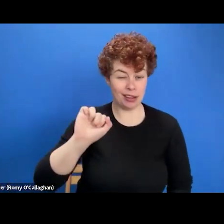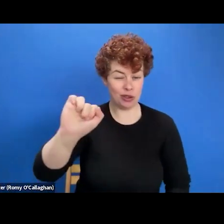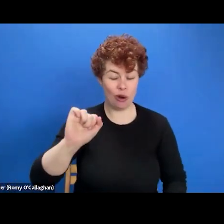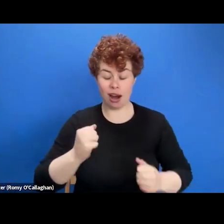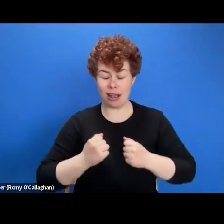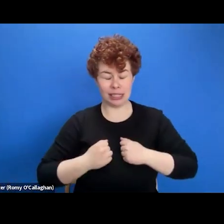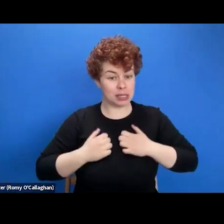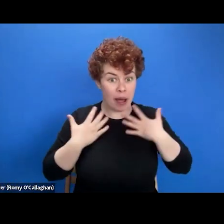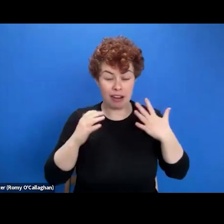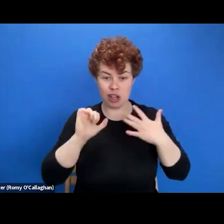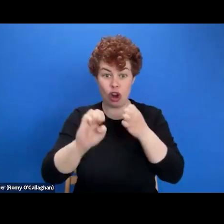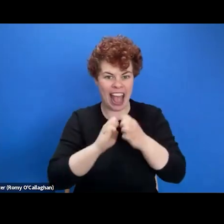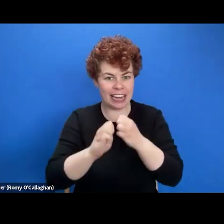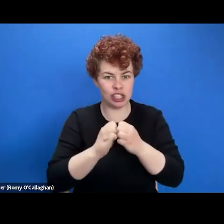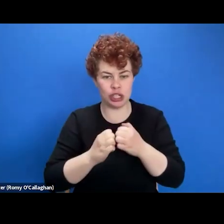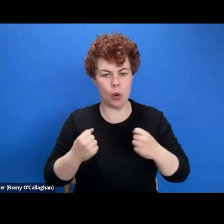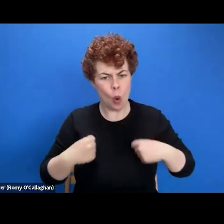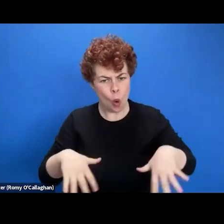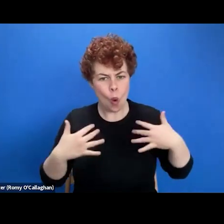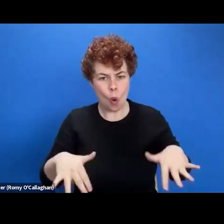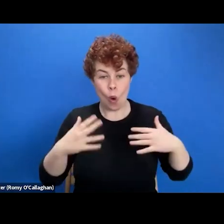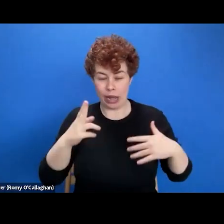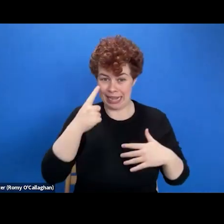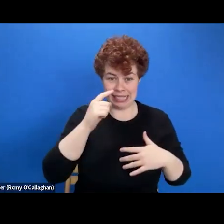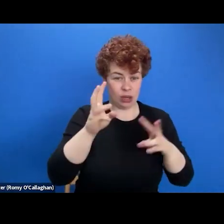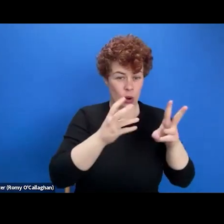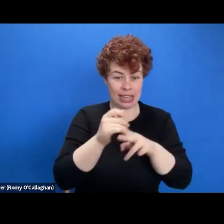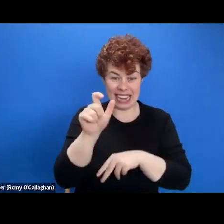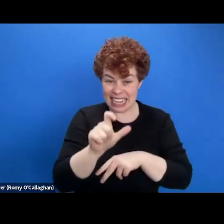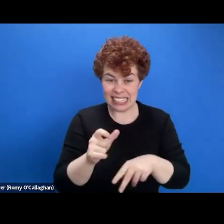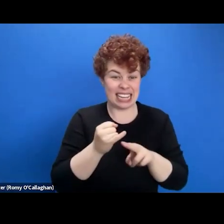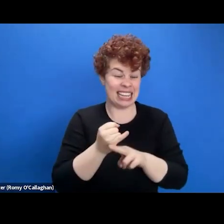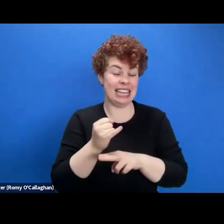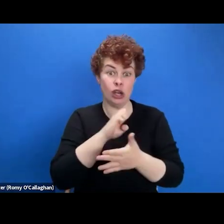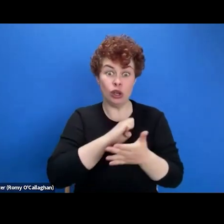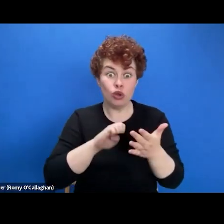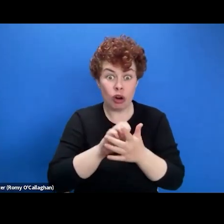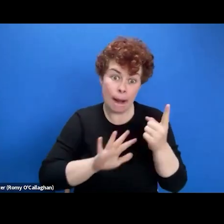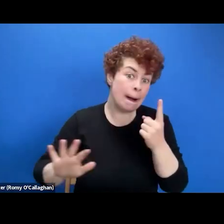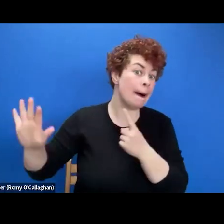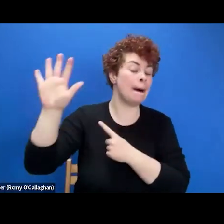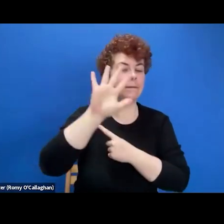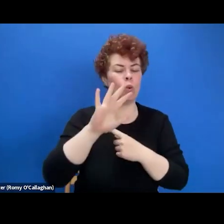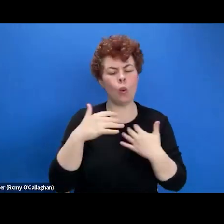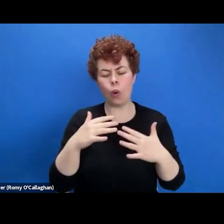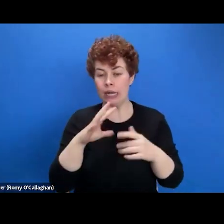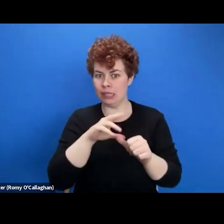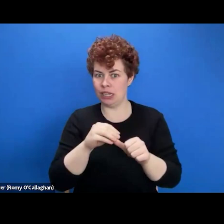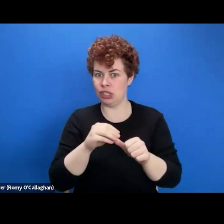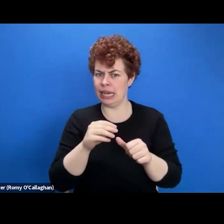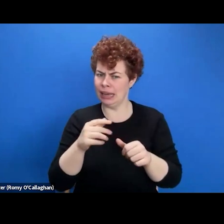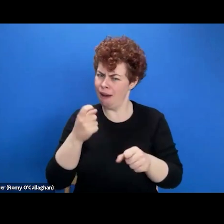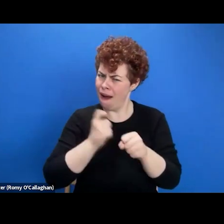so infectious. And the work you've been doing in Italy and across Europe during very, very difficult few